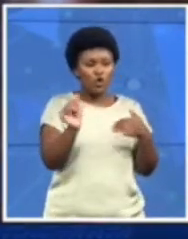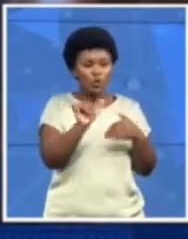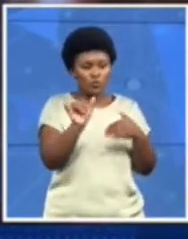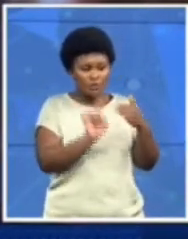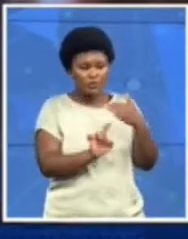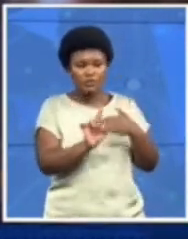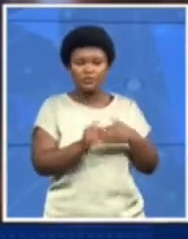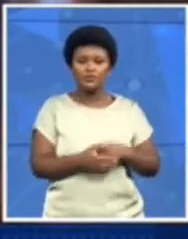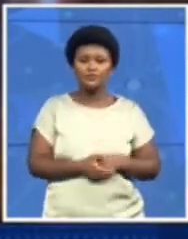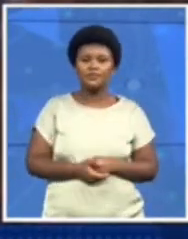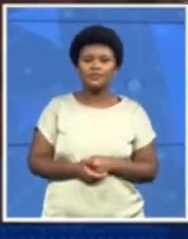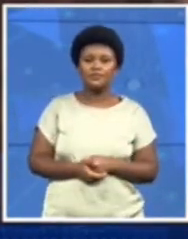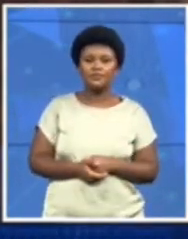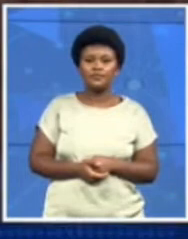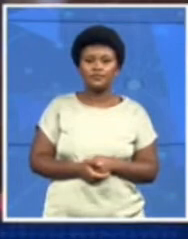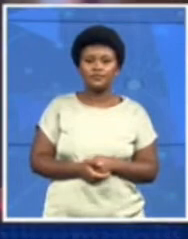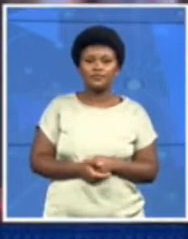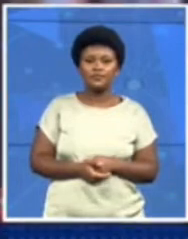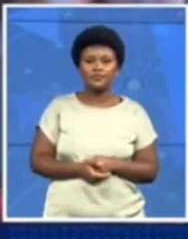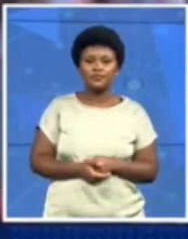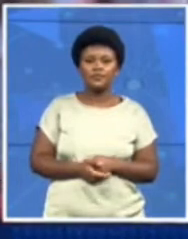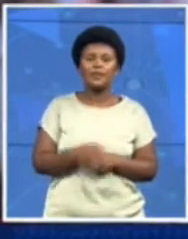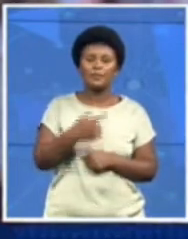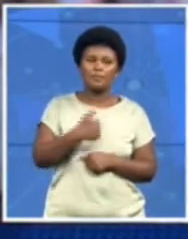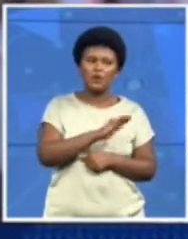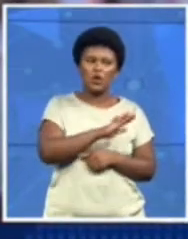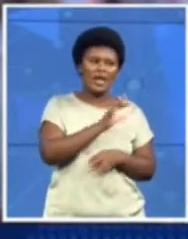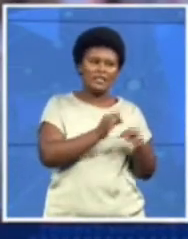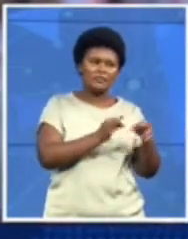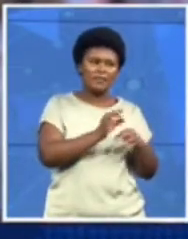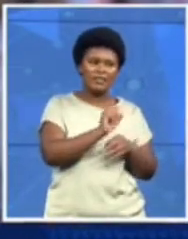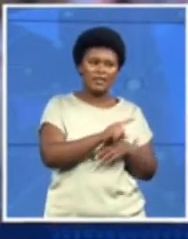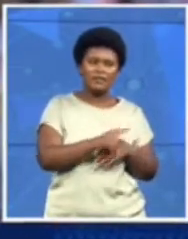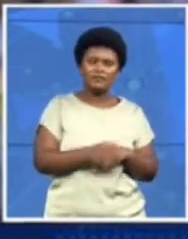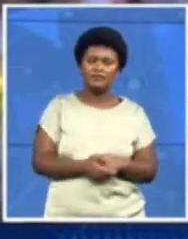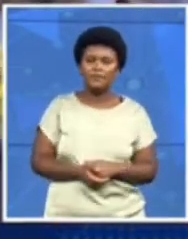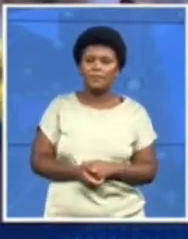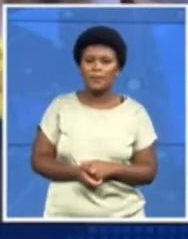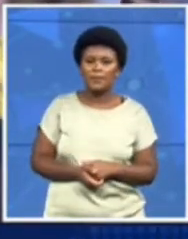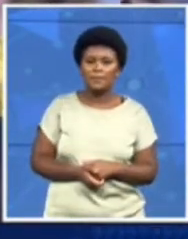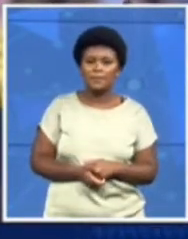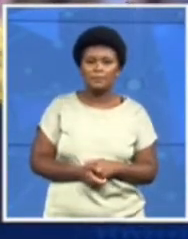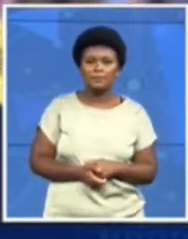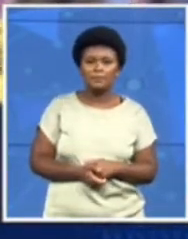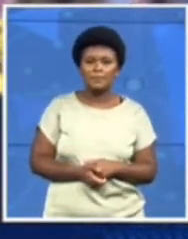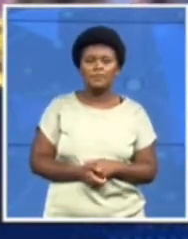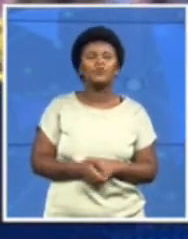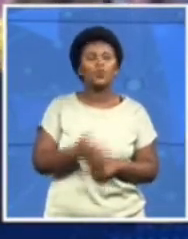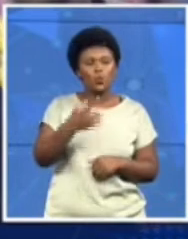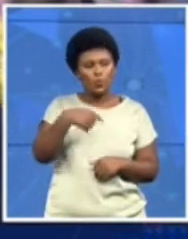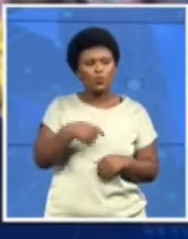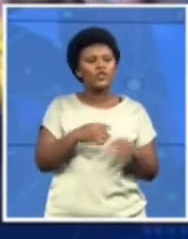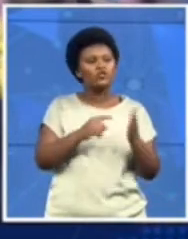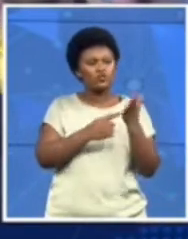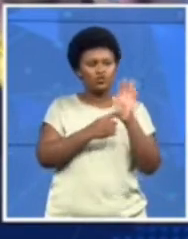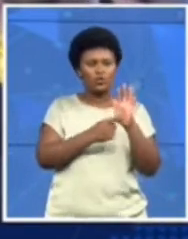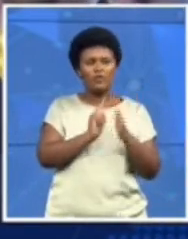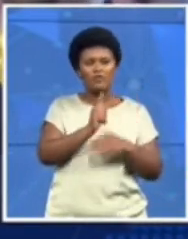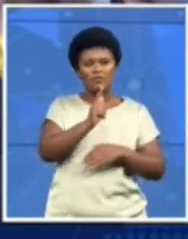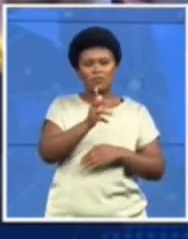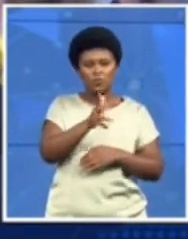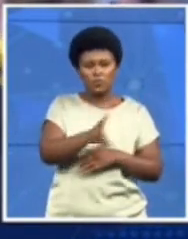not go there as well, my sister. I will deal. We will demonstrate that as well when we run a trial. Because if now